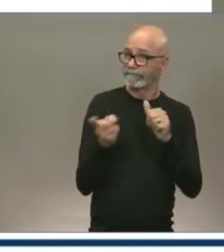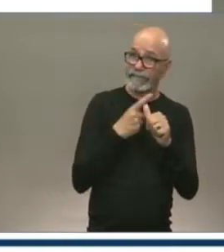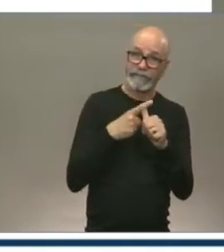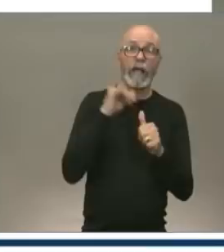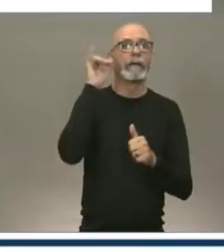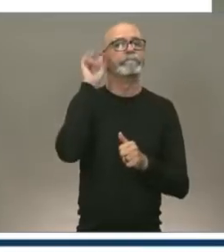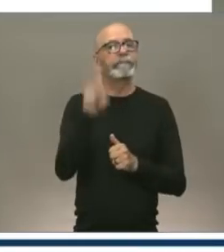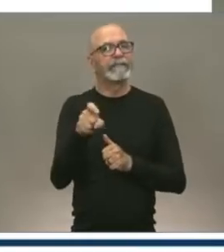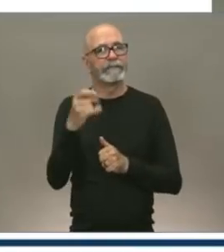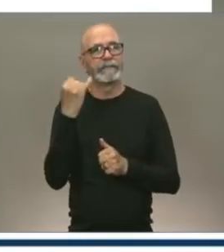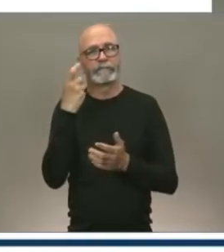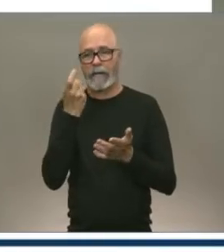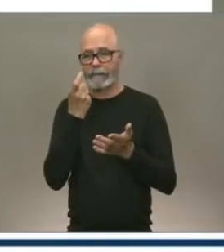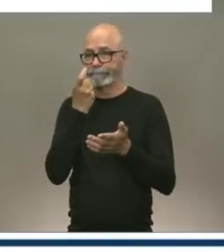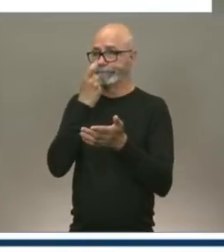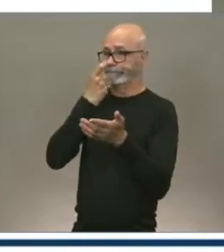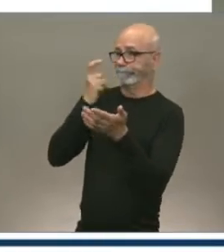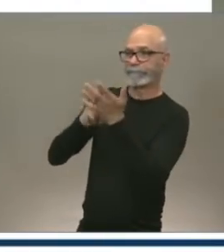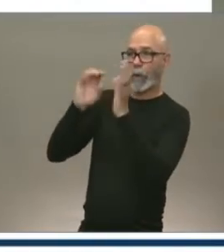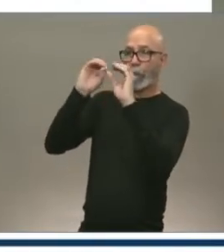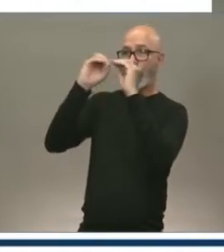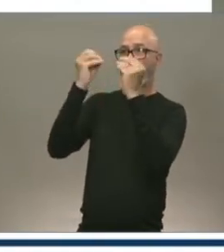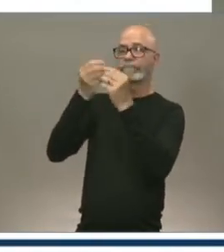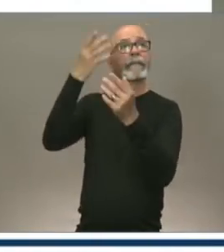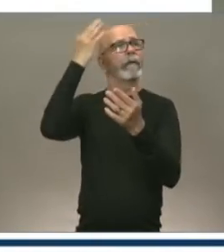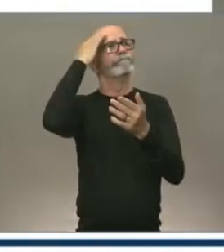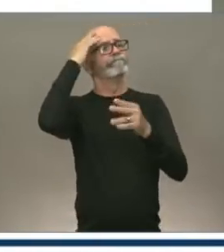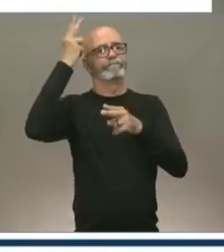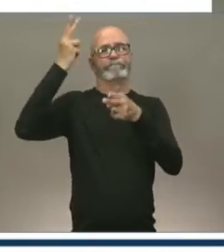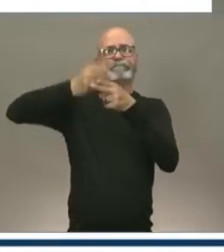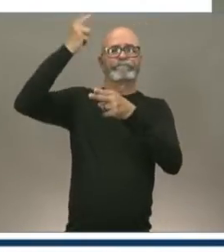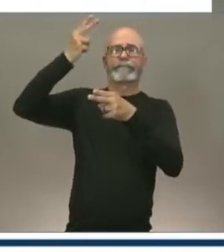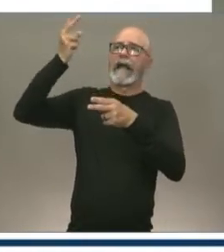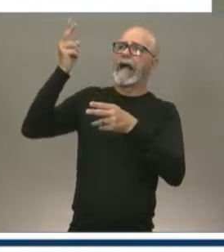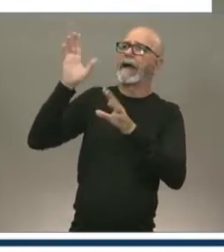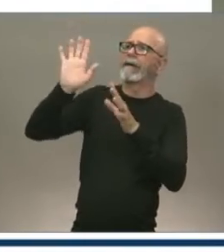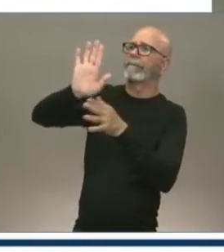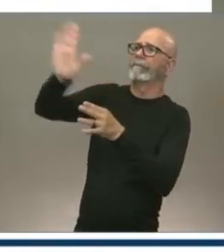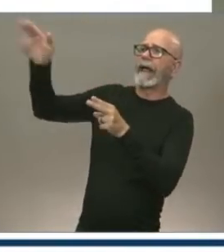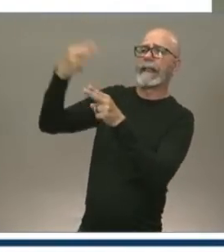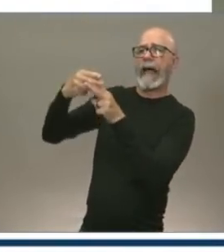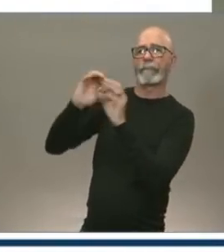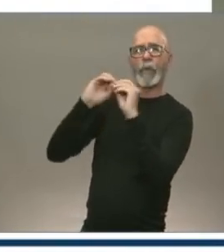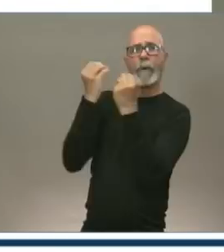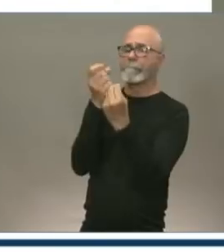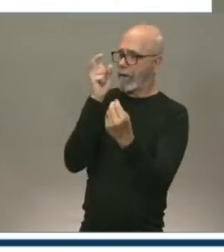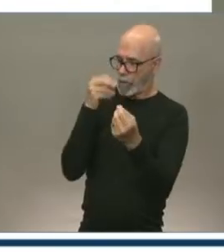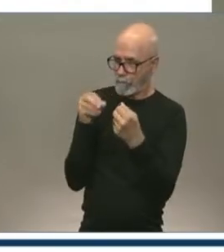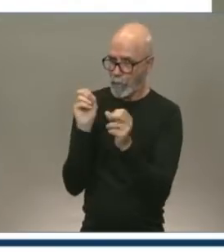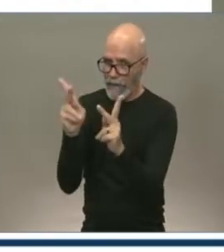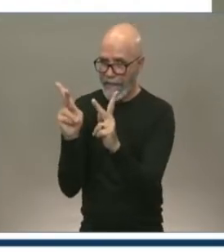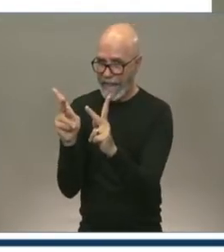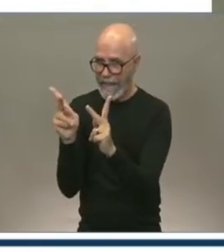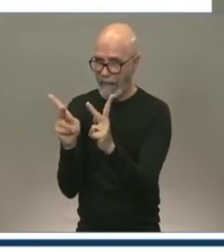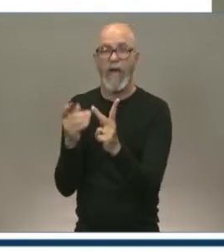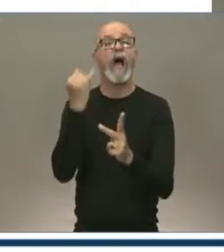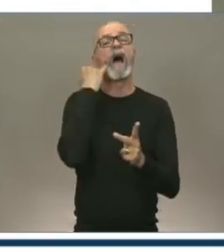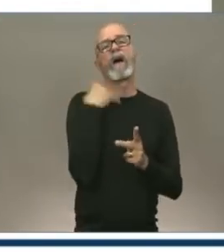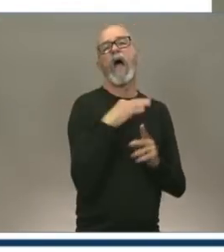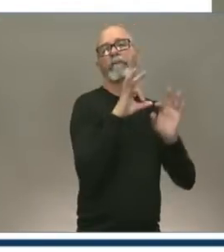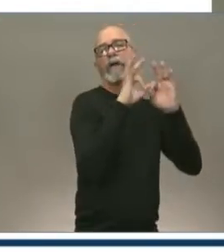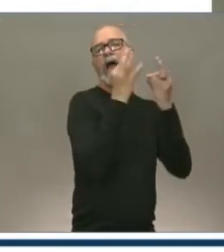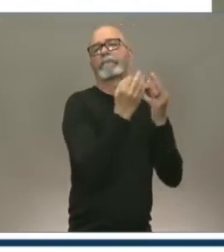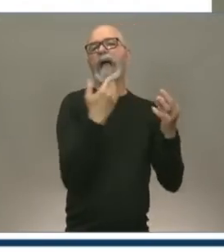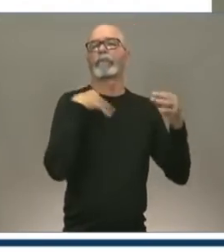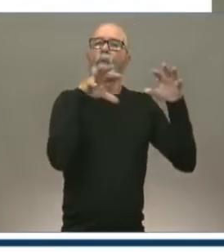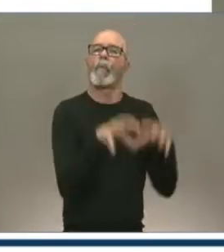business or organization to host an event. If there isn't, if it's just families getting together, then the maximum is 10. But if there's a recognized business